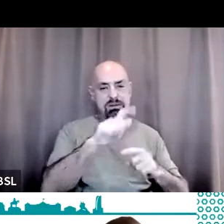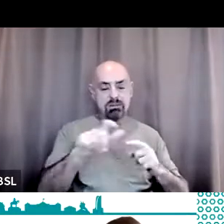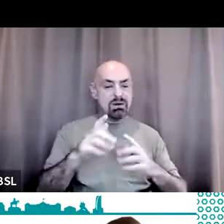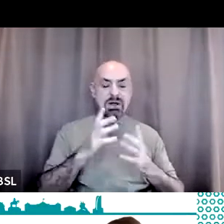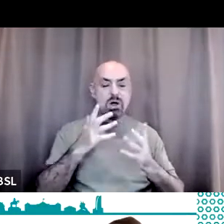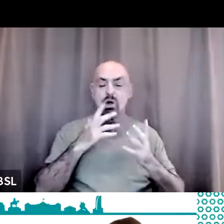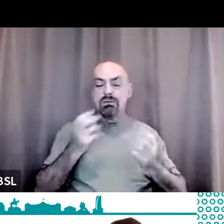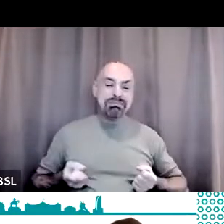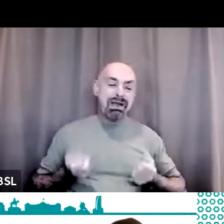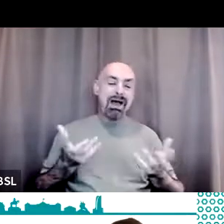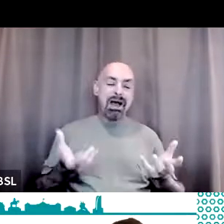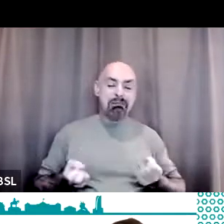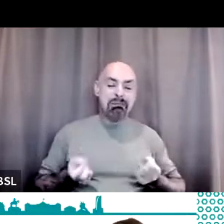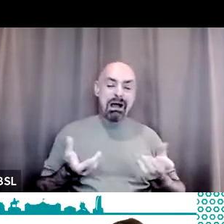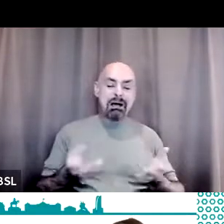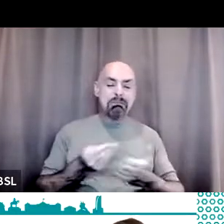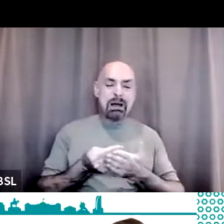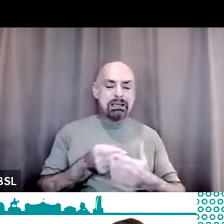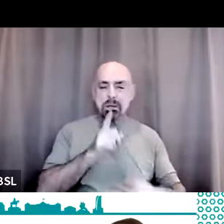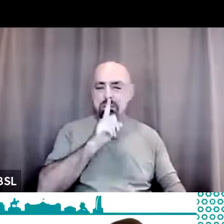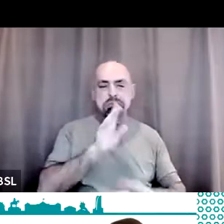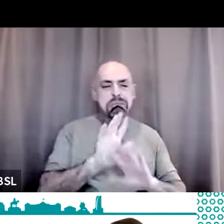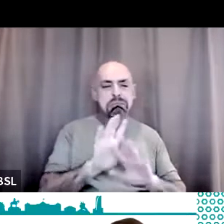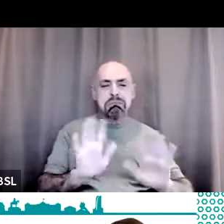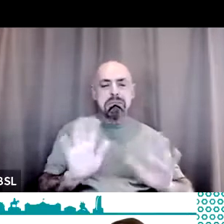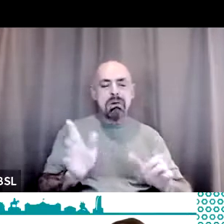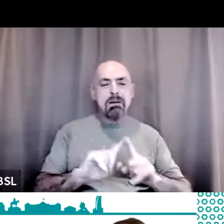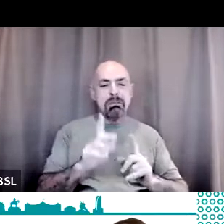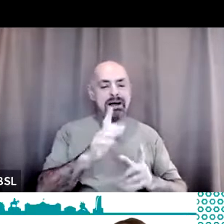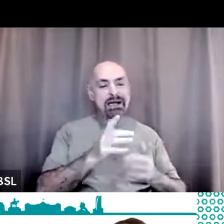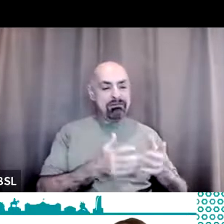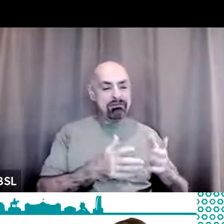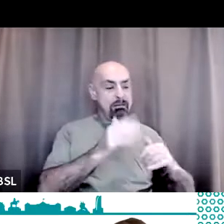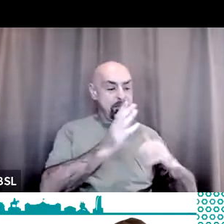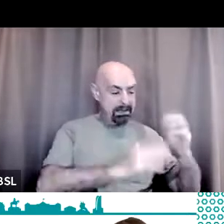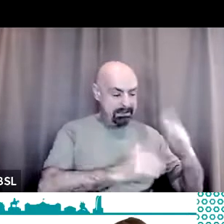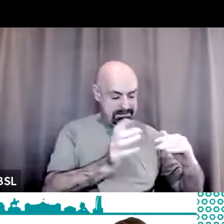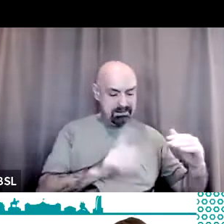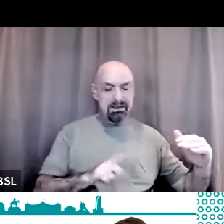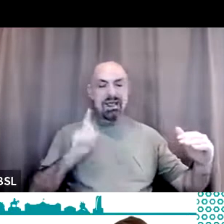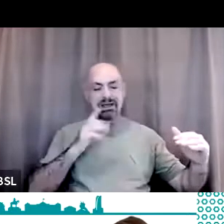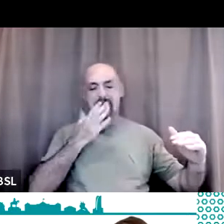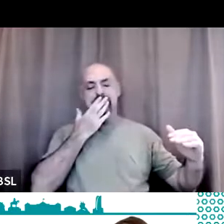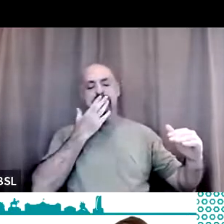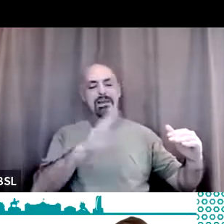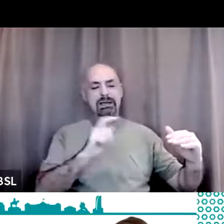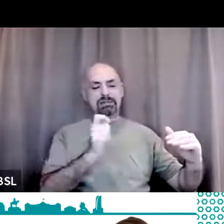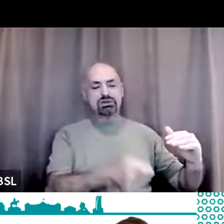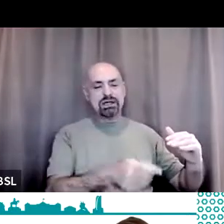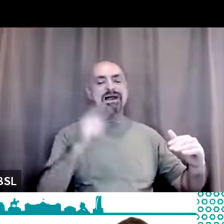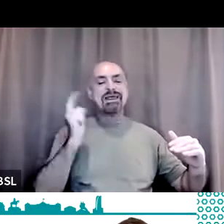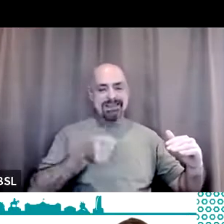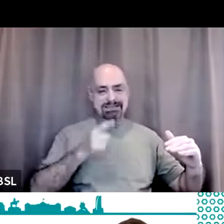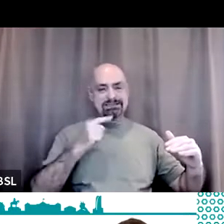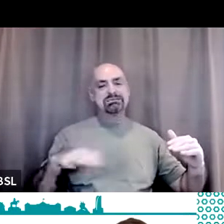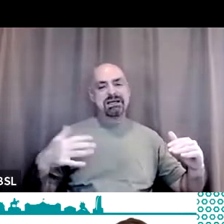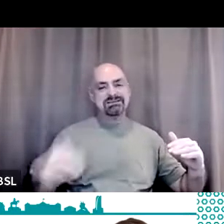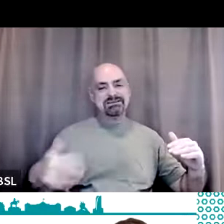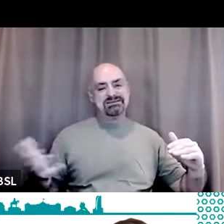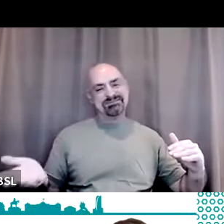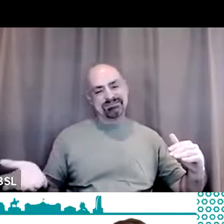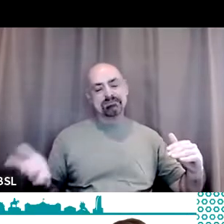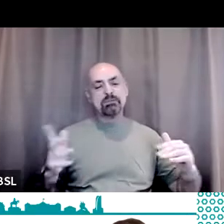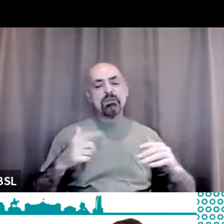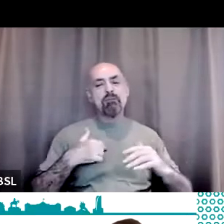extra investment. But if we try to retrofit those solutions afterwards, it's very, very expensive. So I was delighted to be